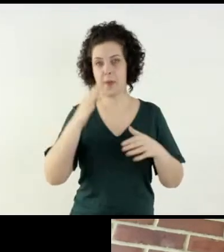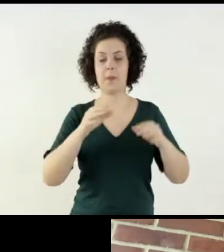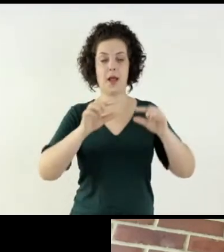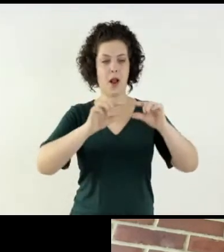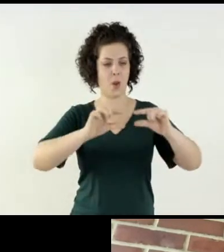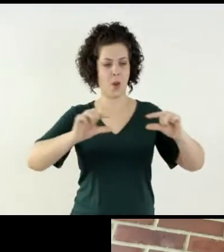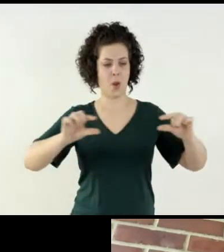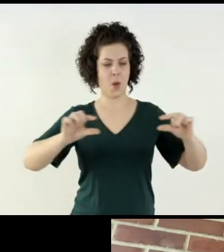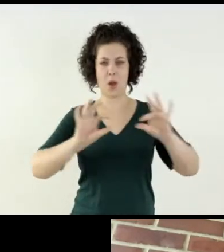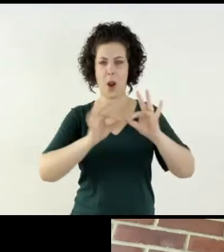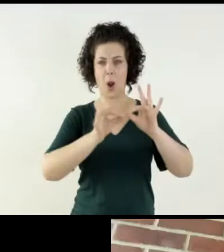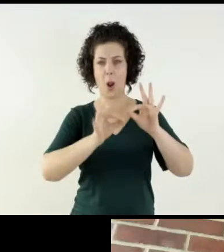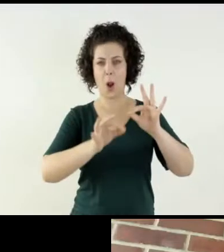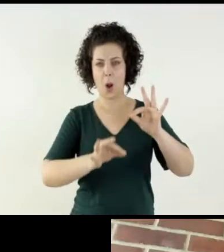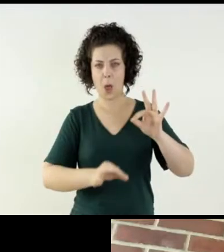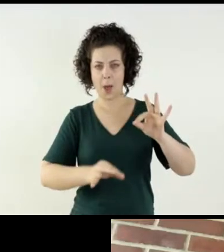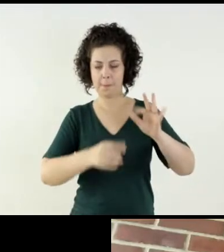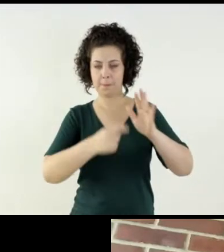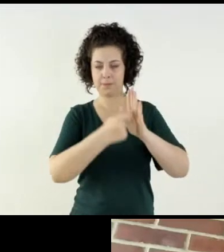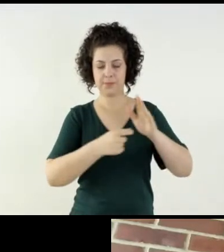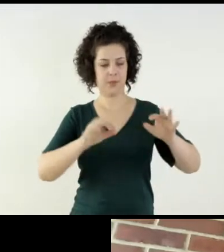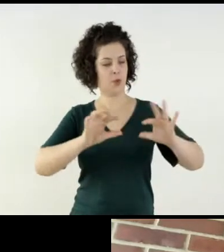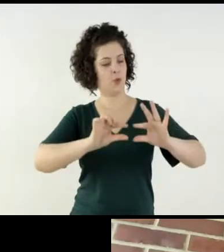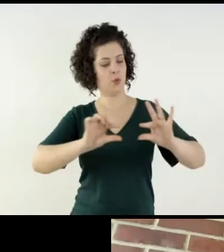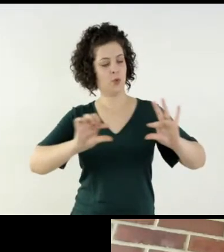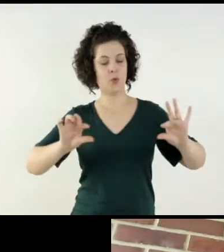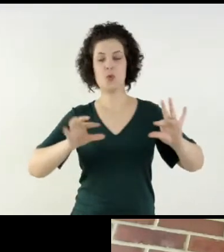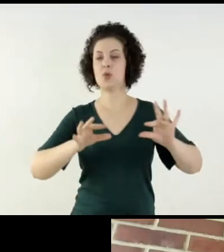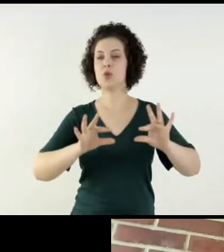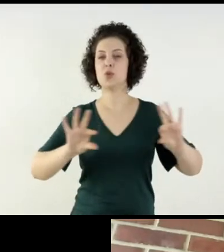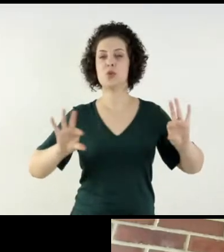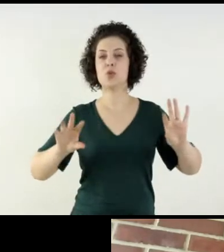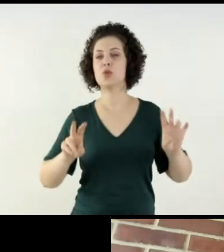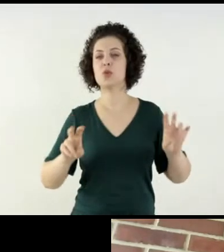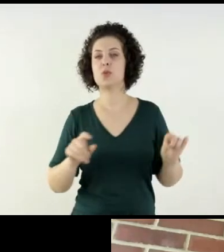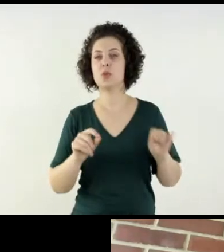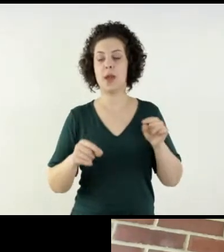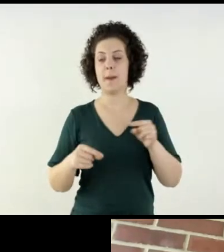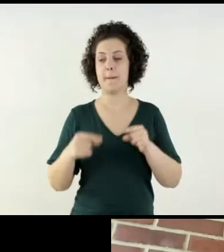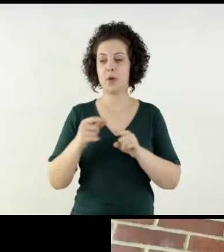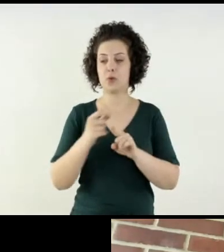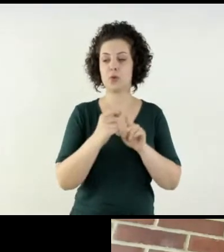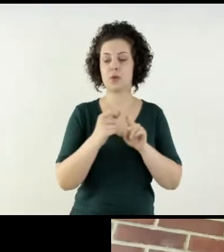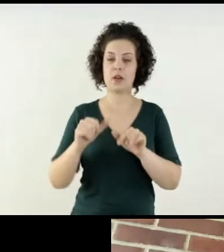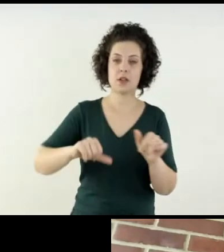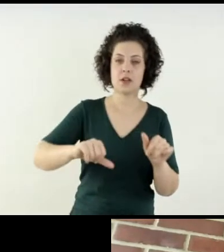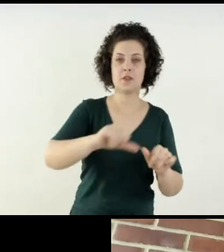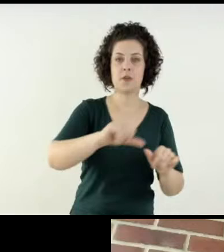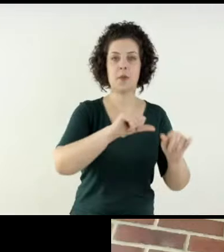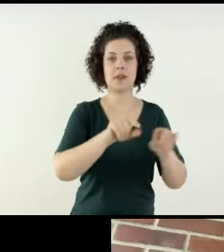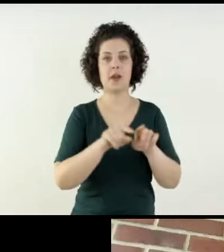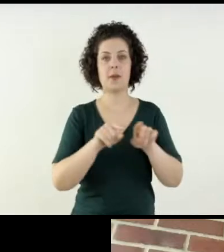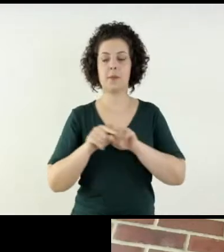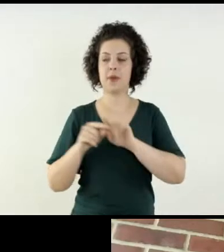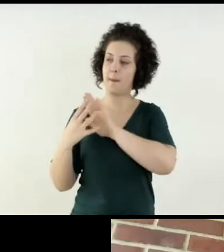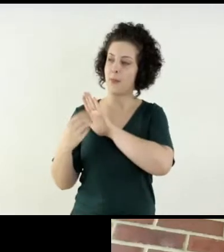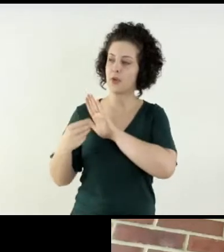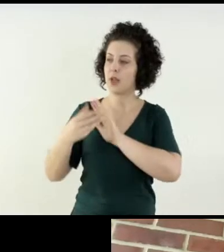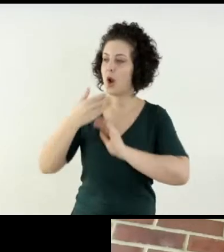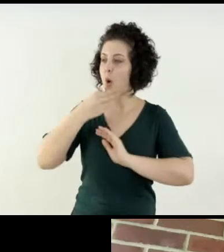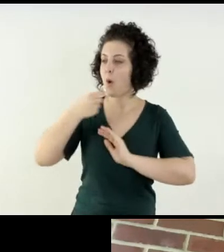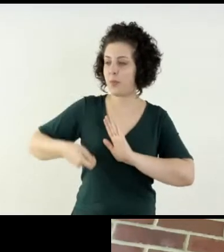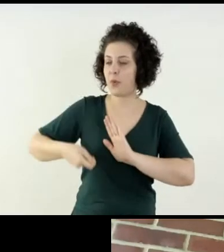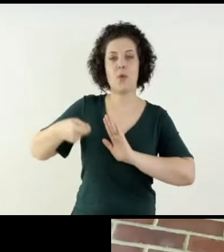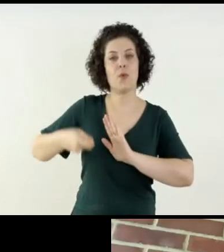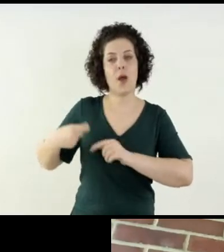Political Transformation of the Patriarchy that Otherwise Threatens to Bury Us. And it is an